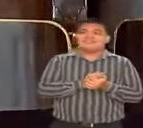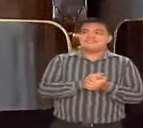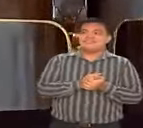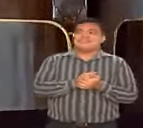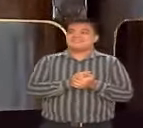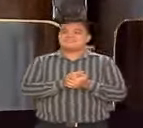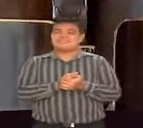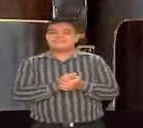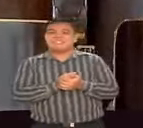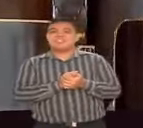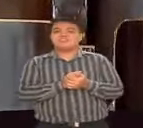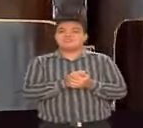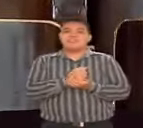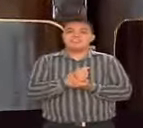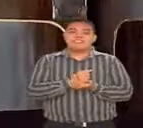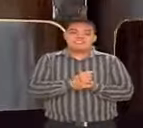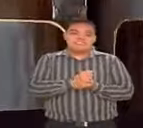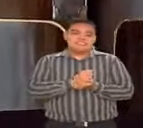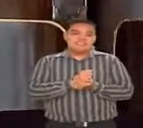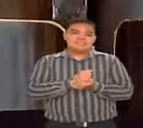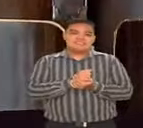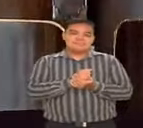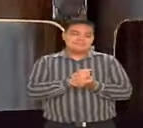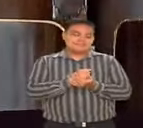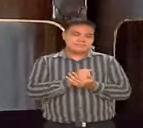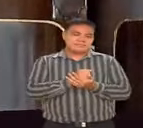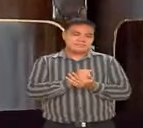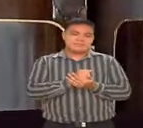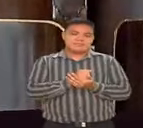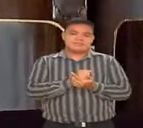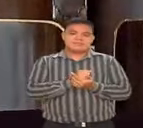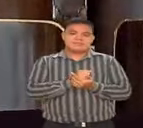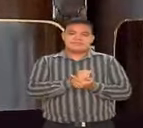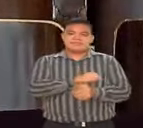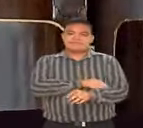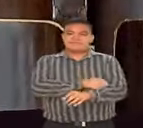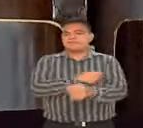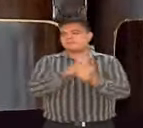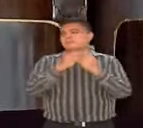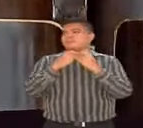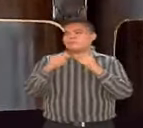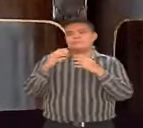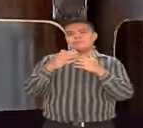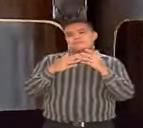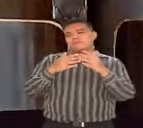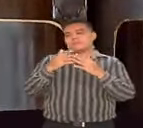Akong pasabton tiga sa imong gibasa. Then you talk to them about, depende sa unsa inyong